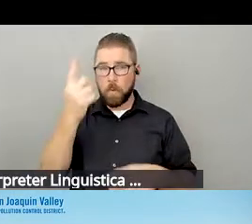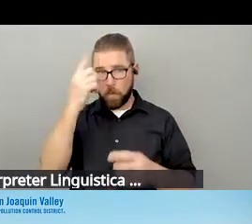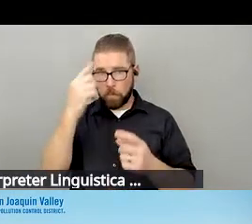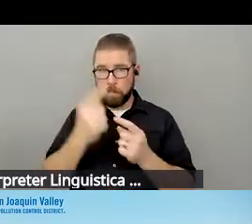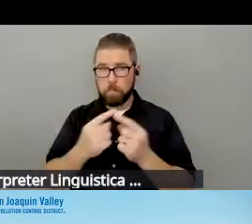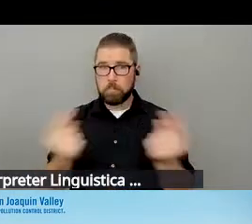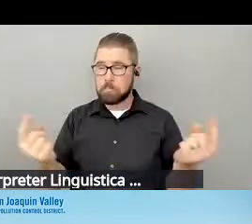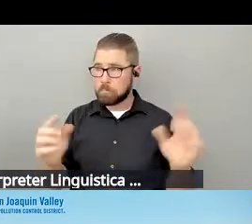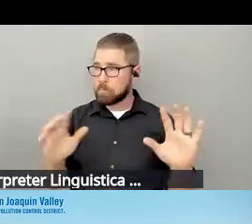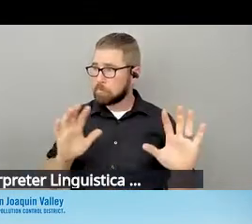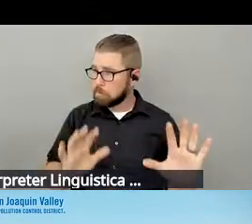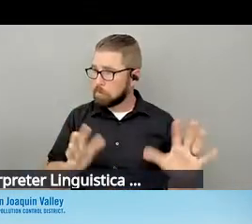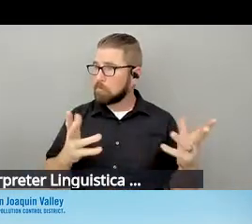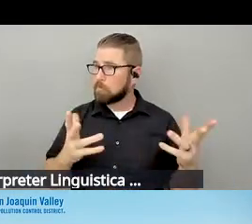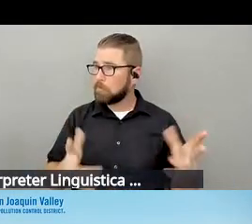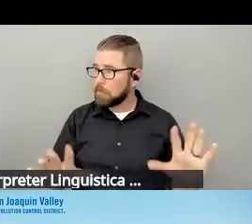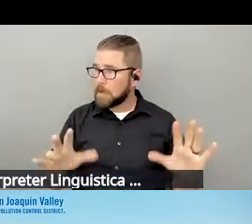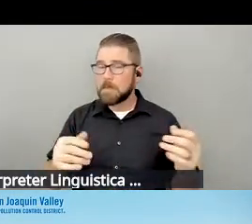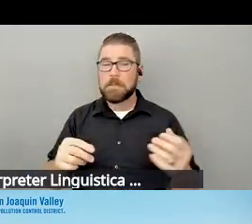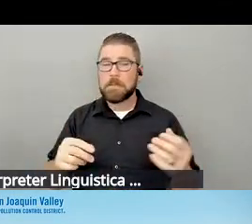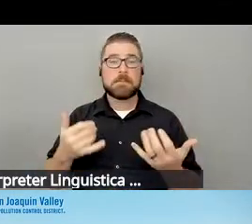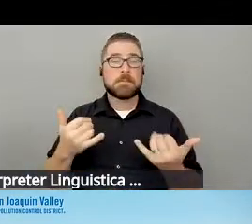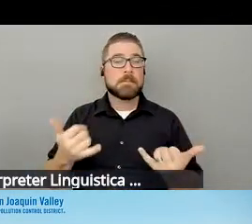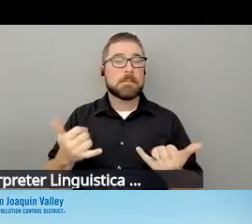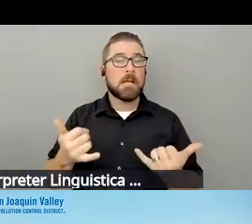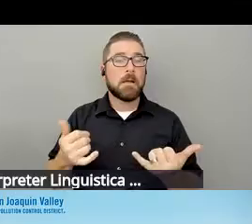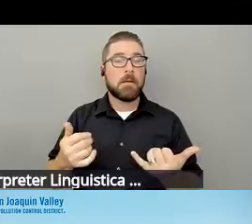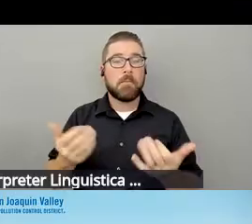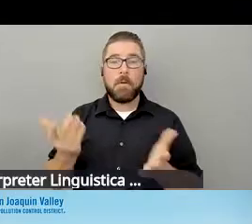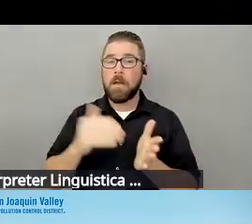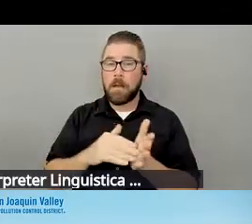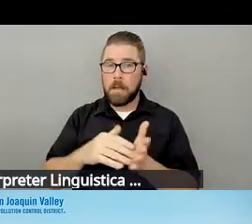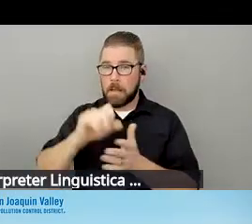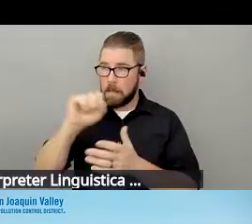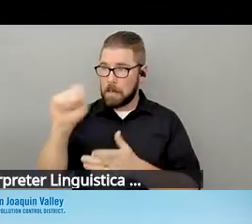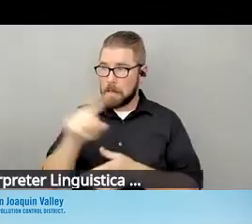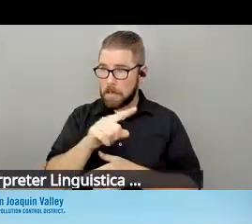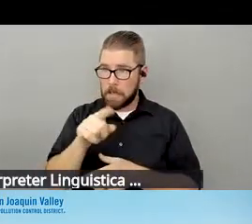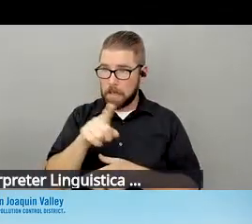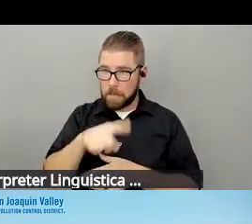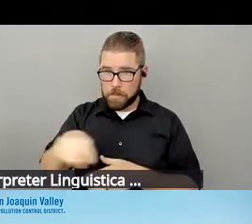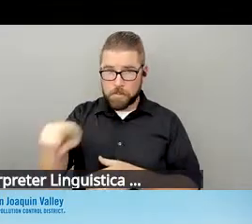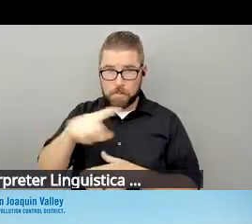anyone who has opposition to reallocating the